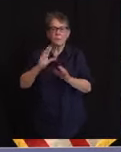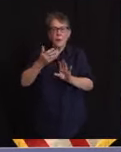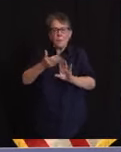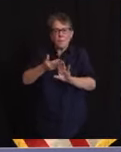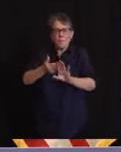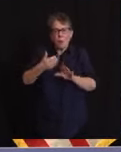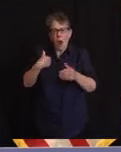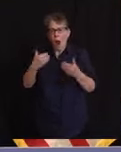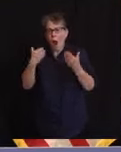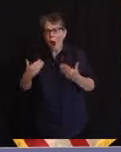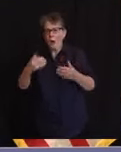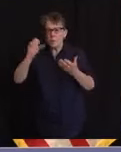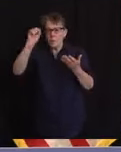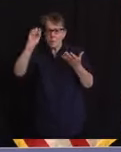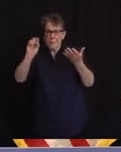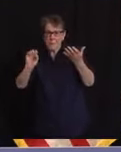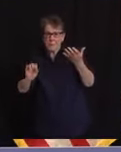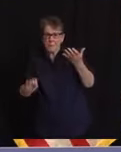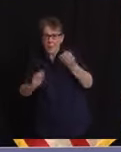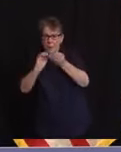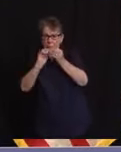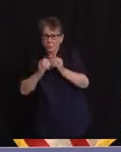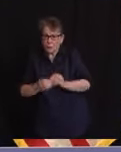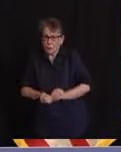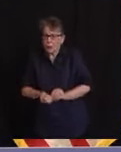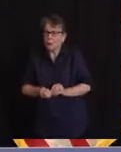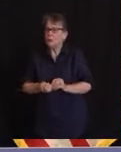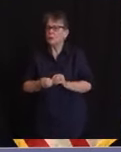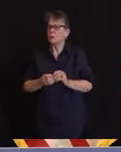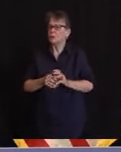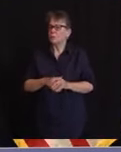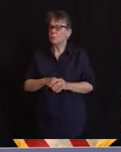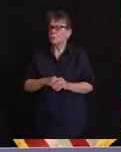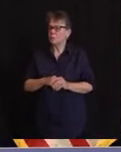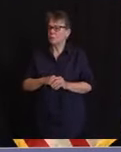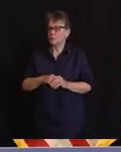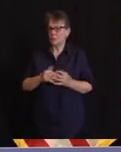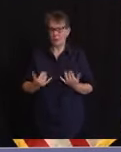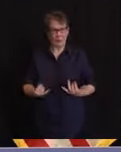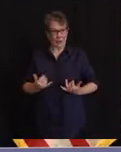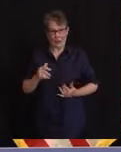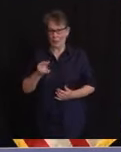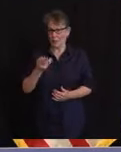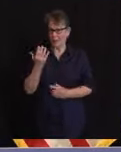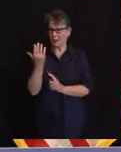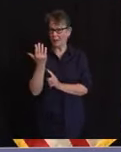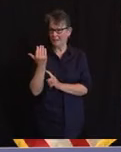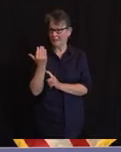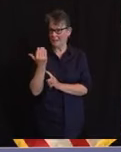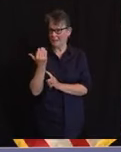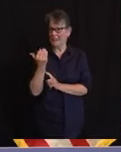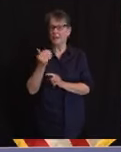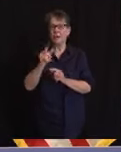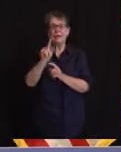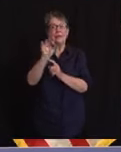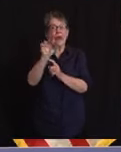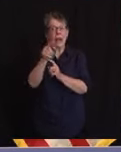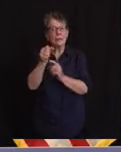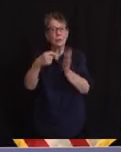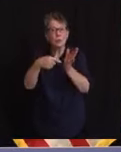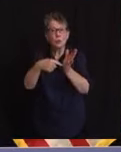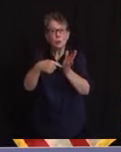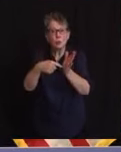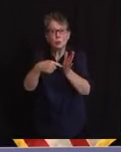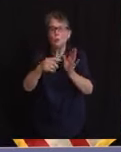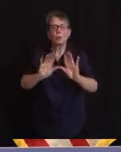April 15th, your state tax returns are not due today. Pursuant to the legislation that I